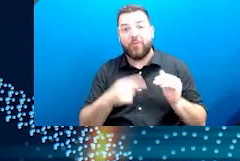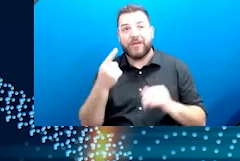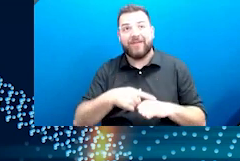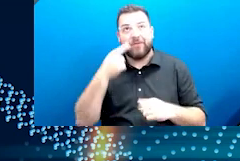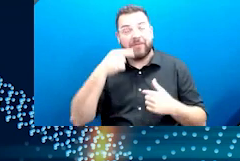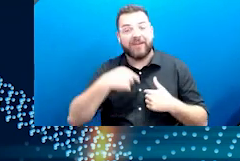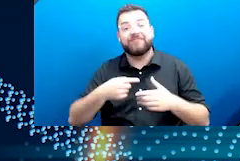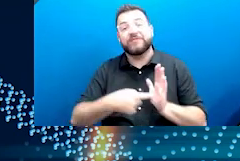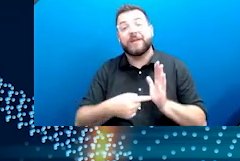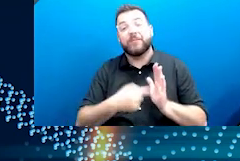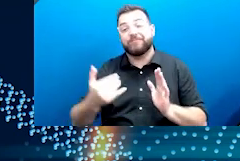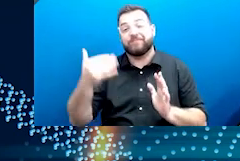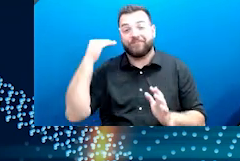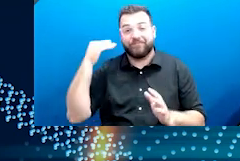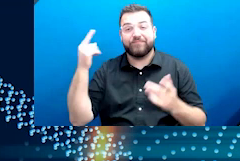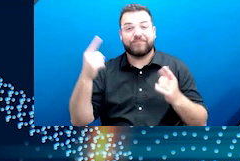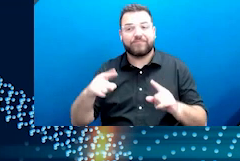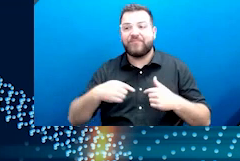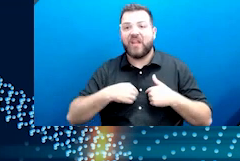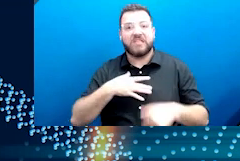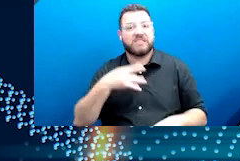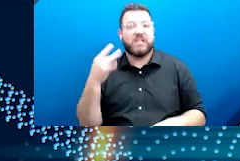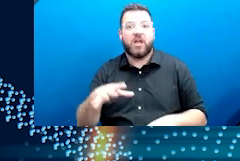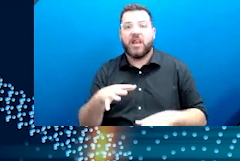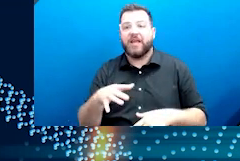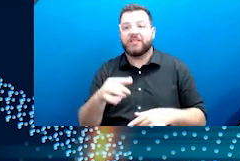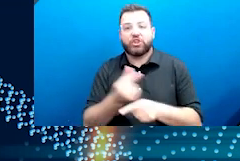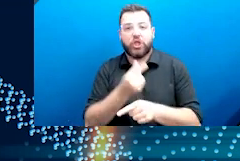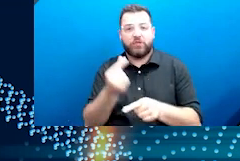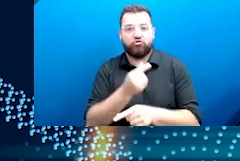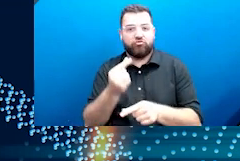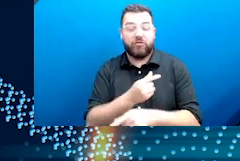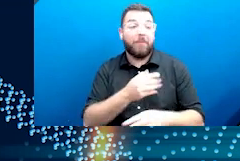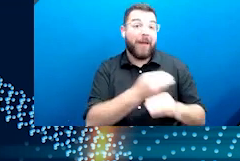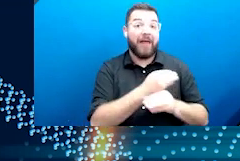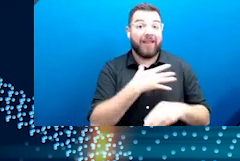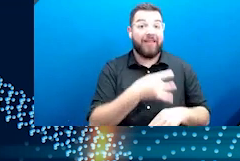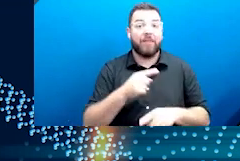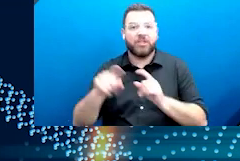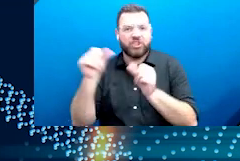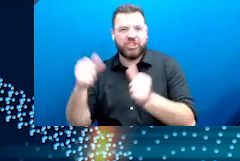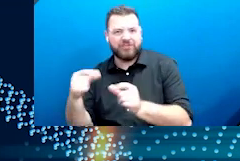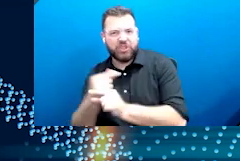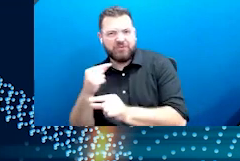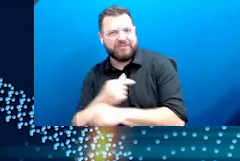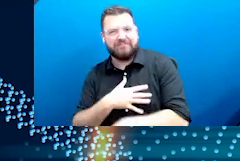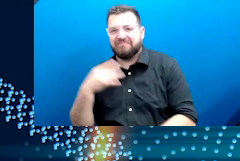instance, back in the day, I really didn't like geometry. I love math, but I do not like geometry. So I taught Excel how